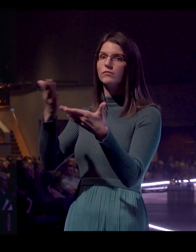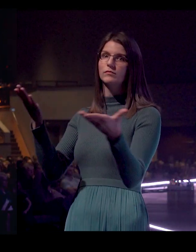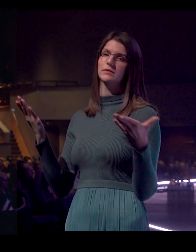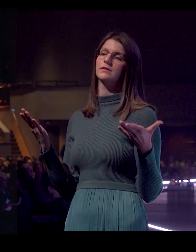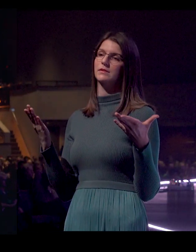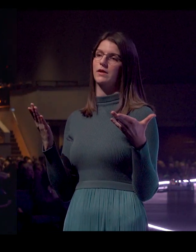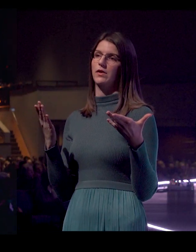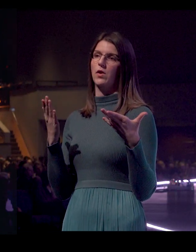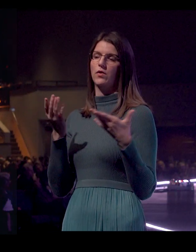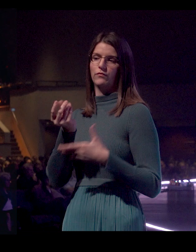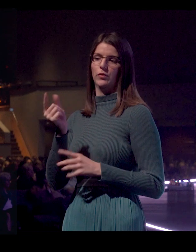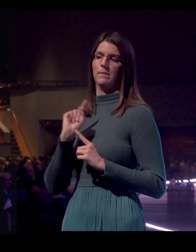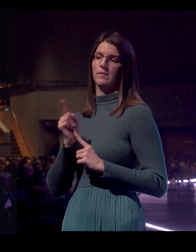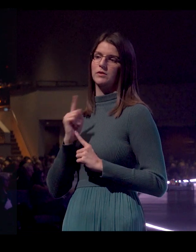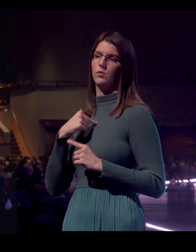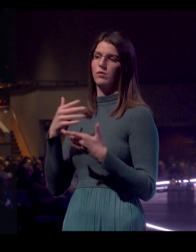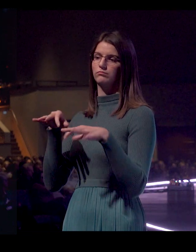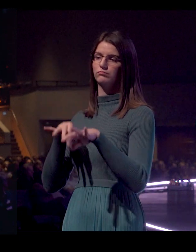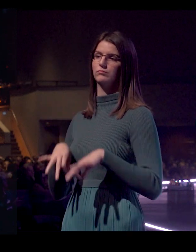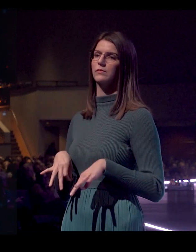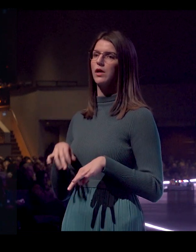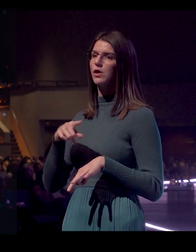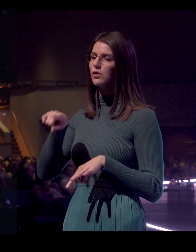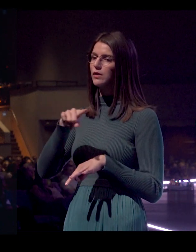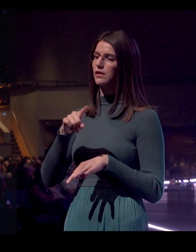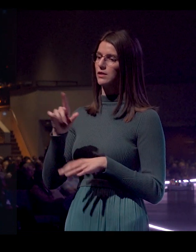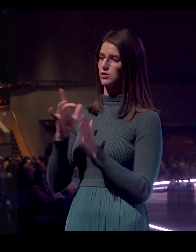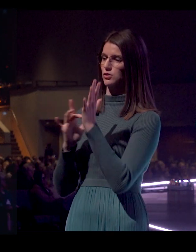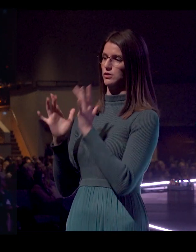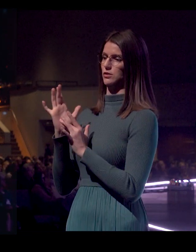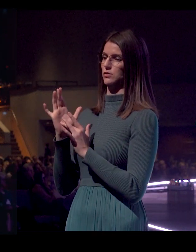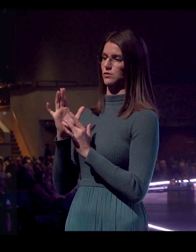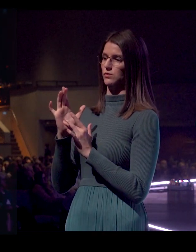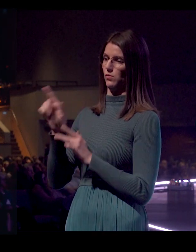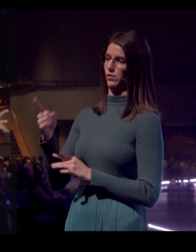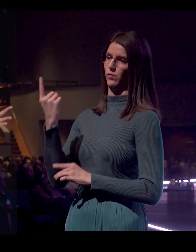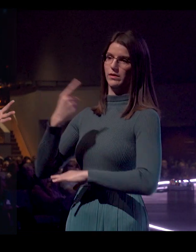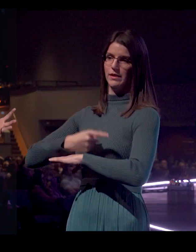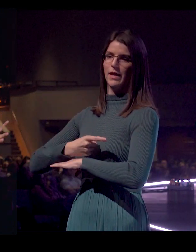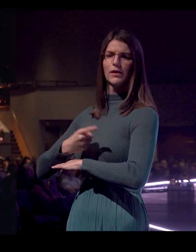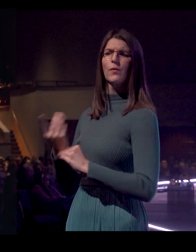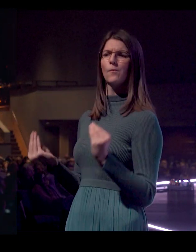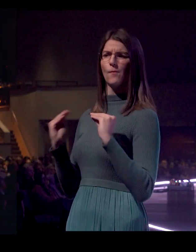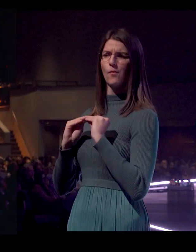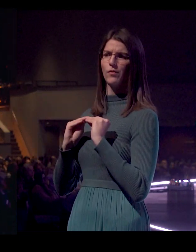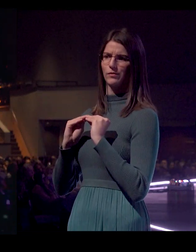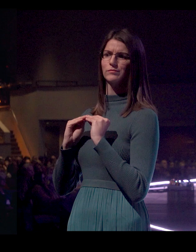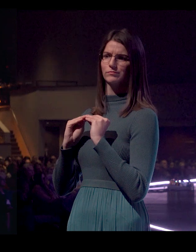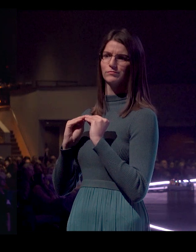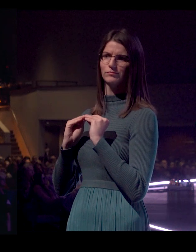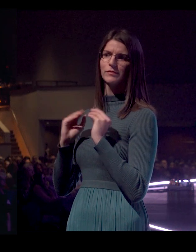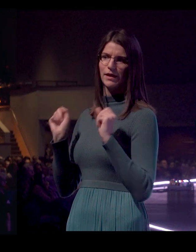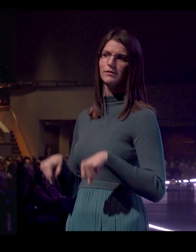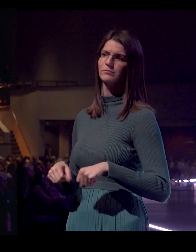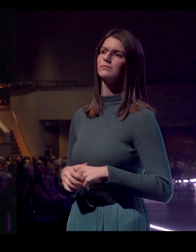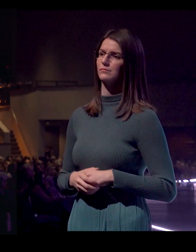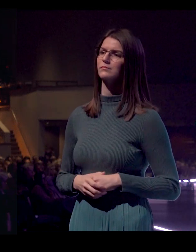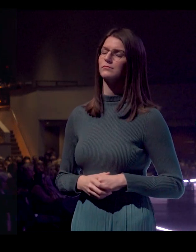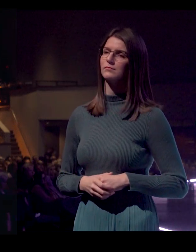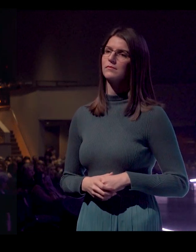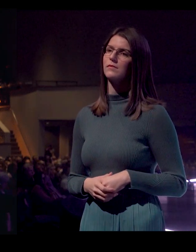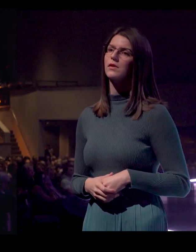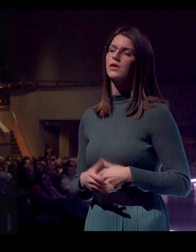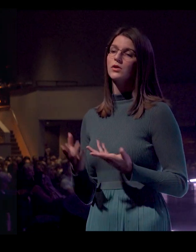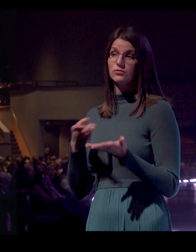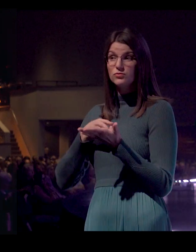Jesus more than just a day in December. I mean, it is true, right, that when we come to this month, the